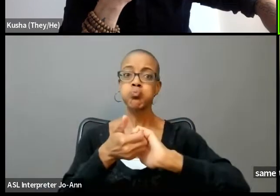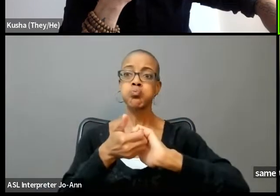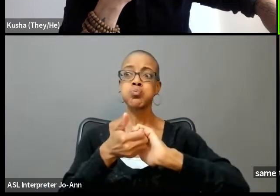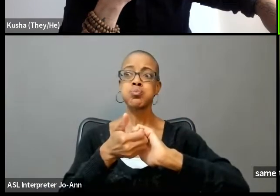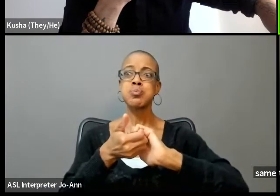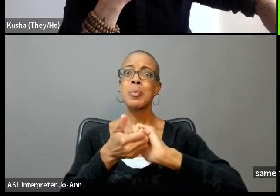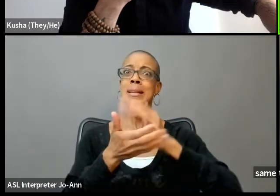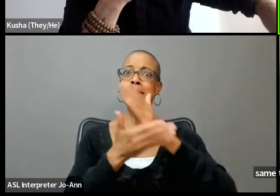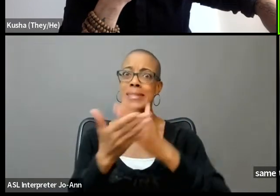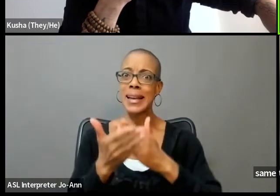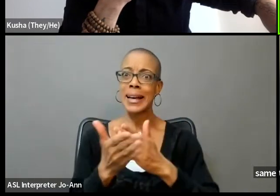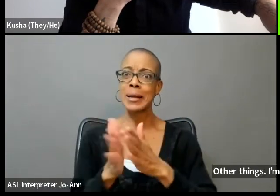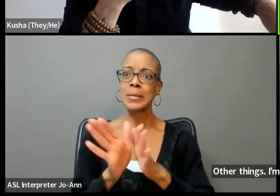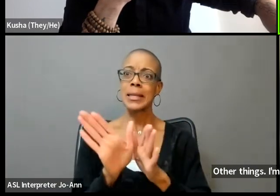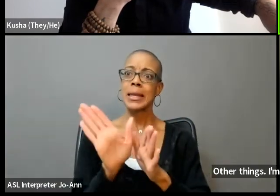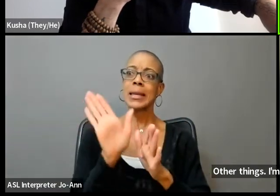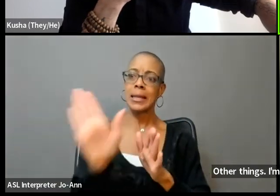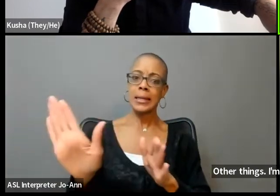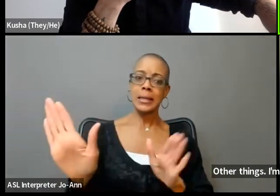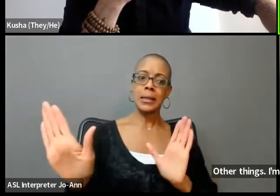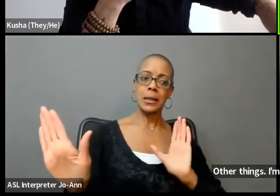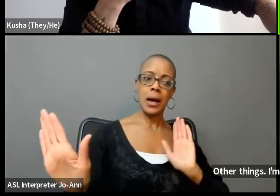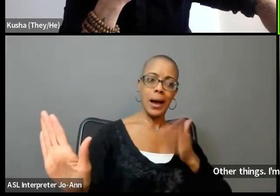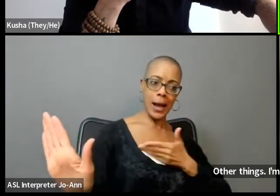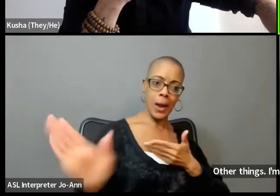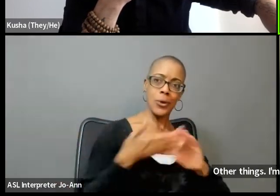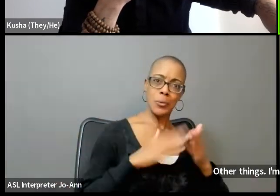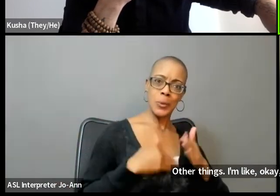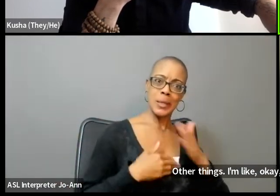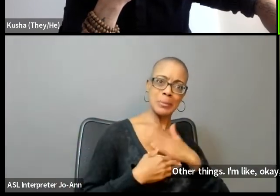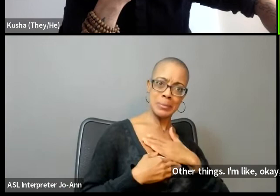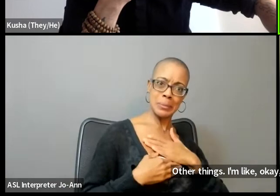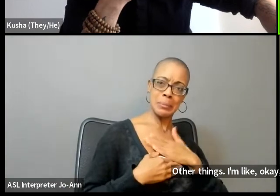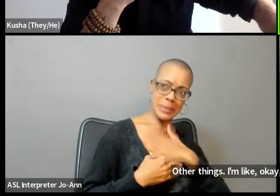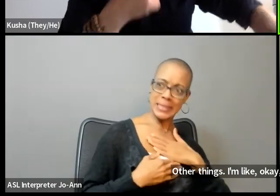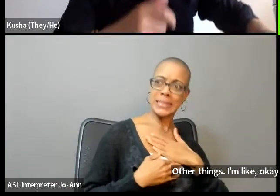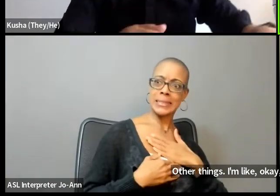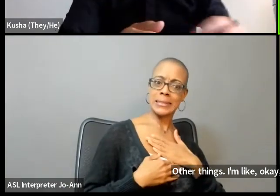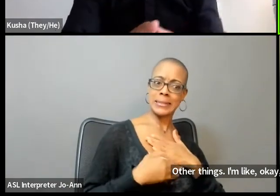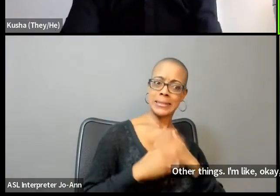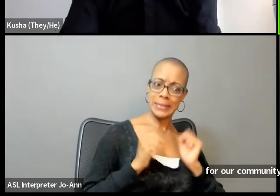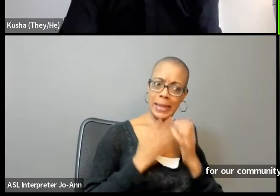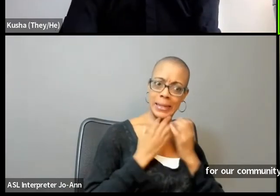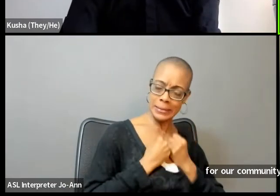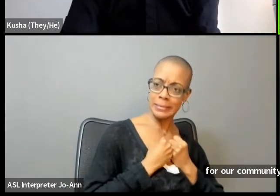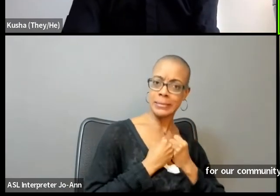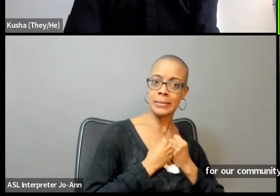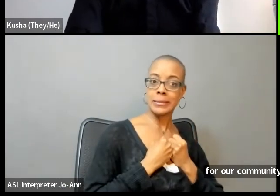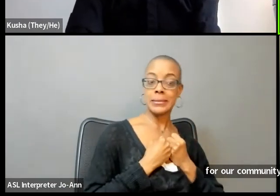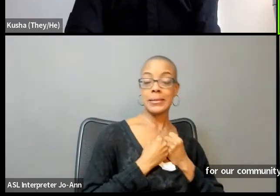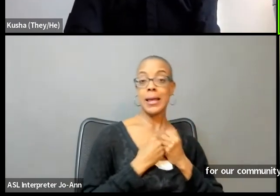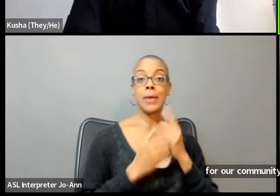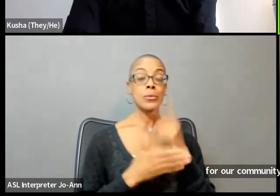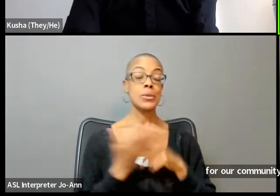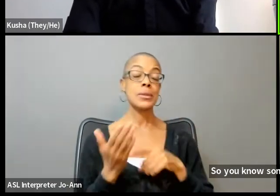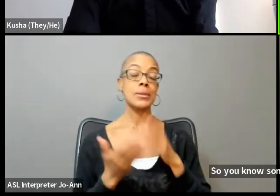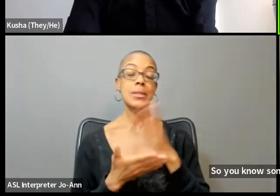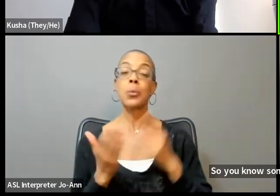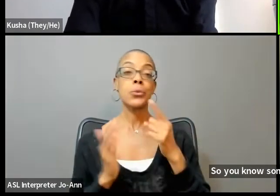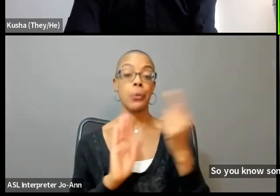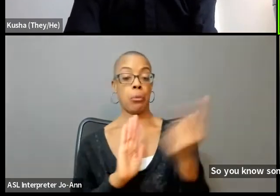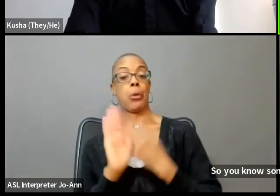have something for our community that is just ours? So, you know, someone's going to cancel me for saying that,